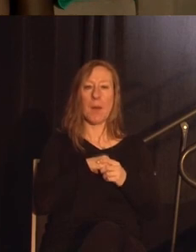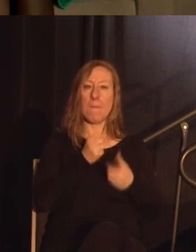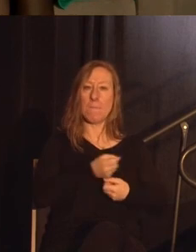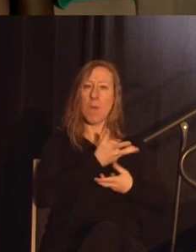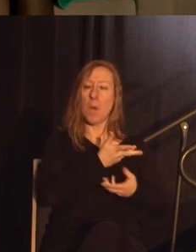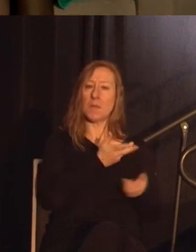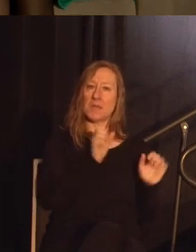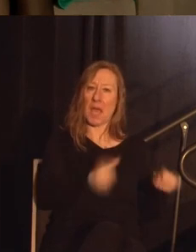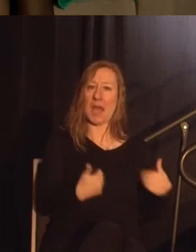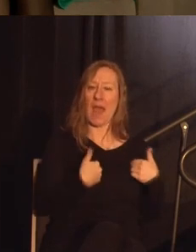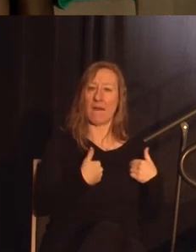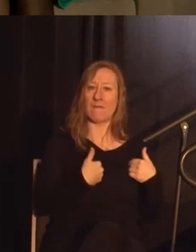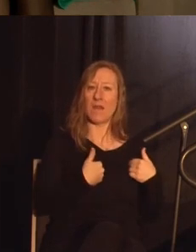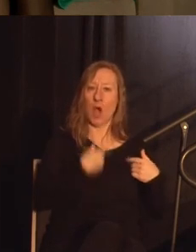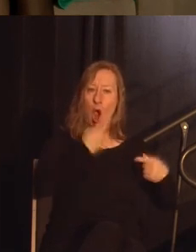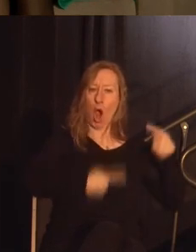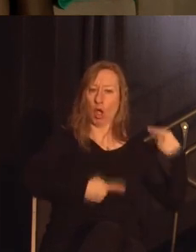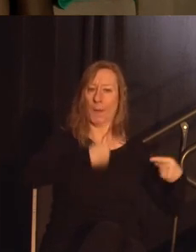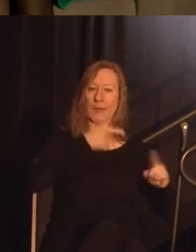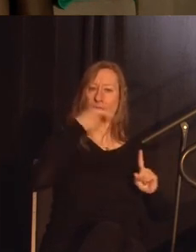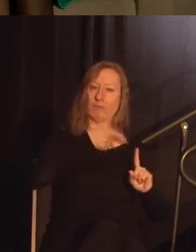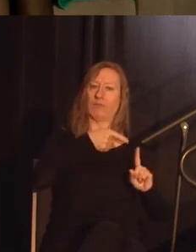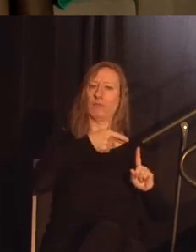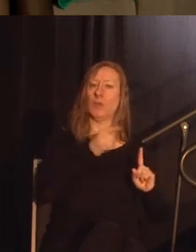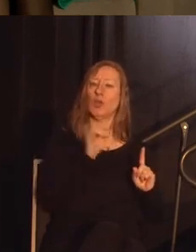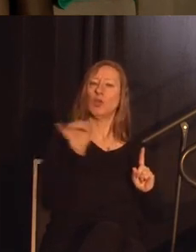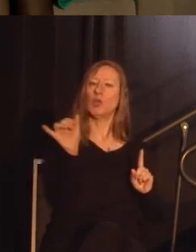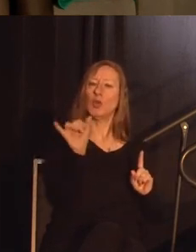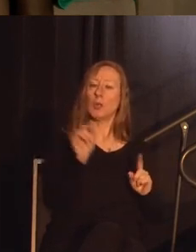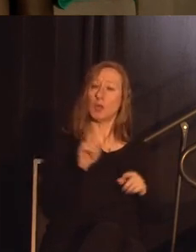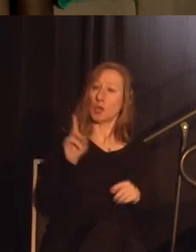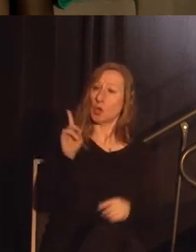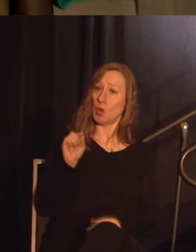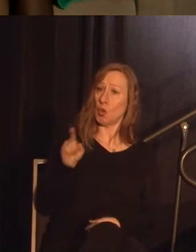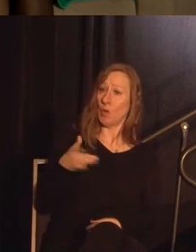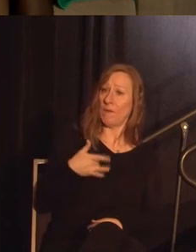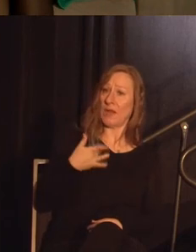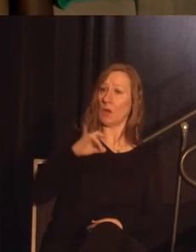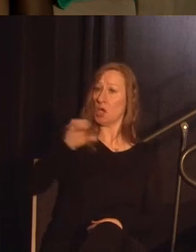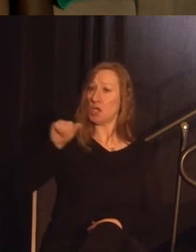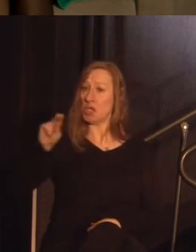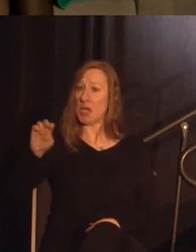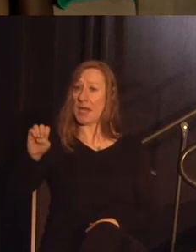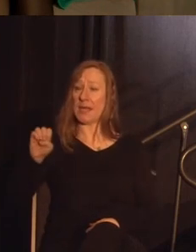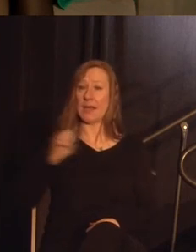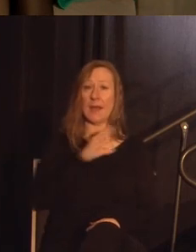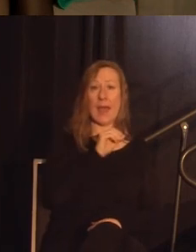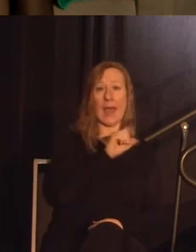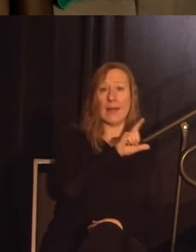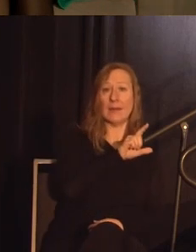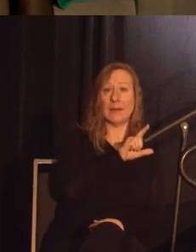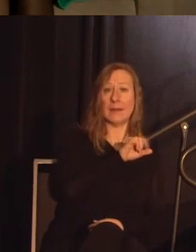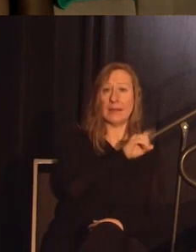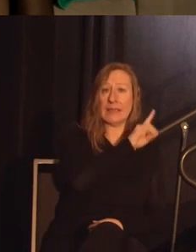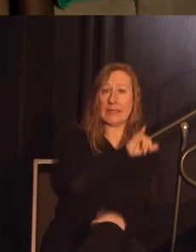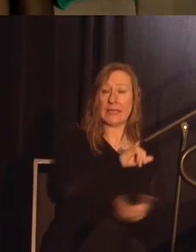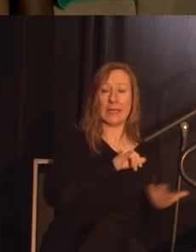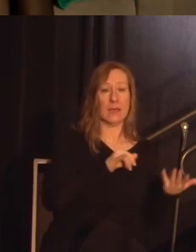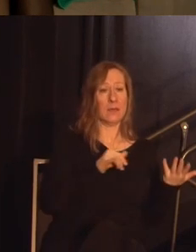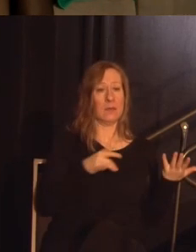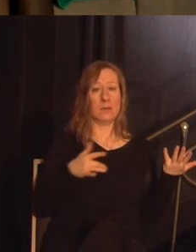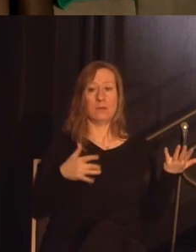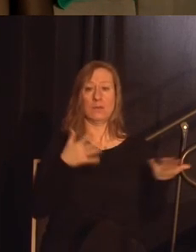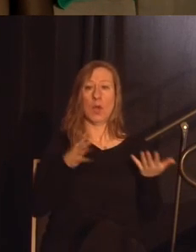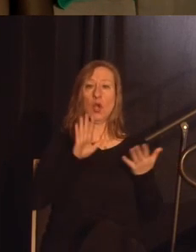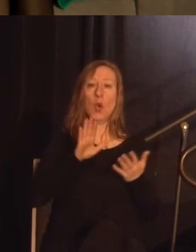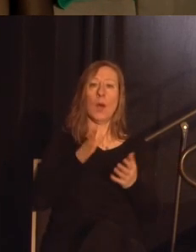them. And do you feel, I'm curious, Jane and Lindy, you know, how much you, sort of your core